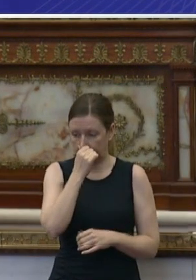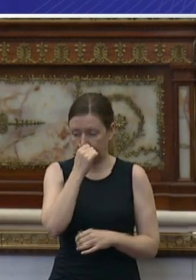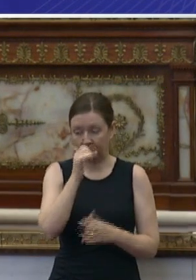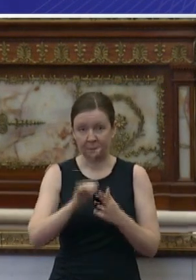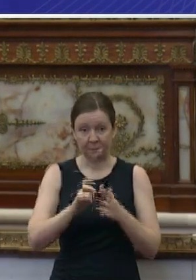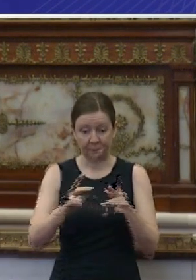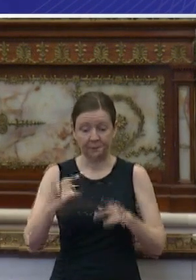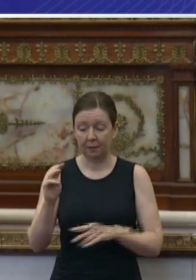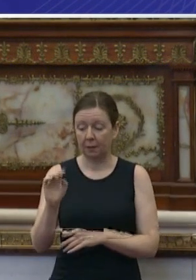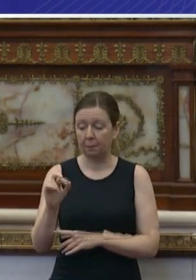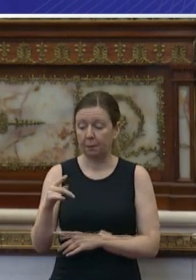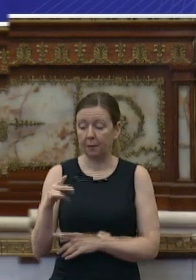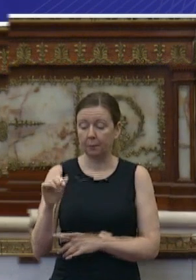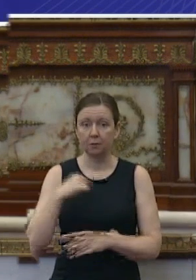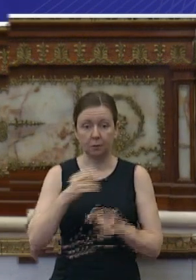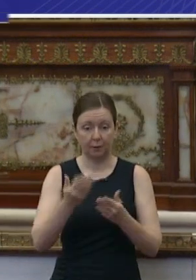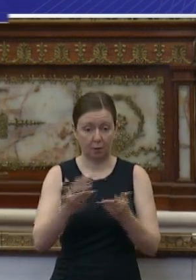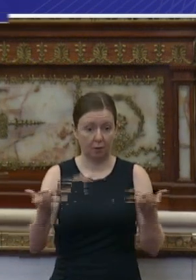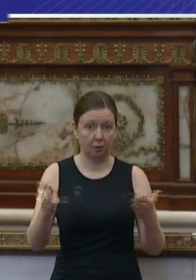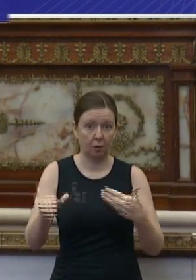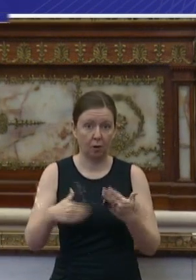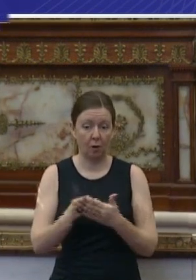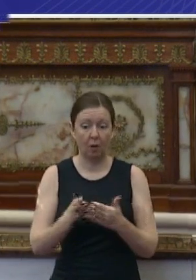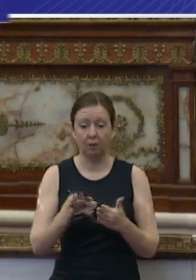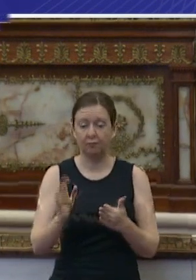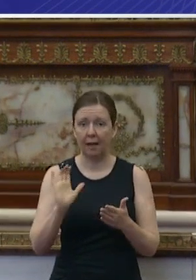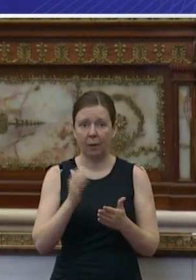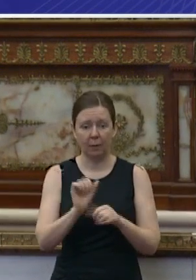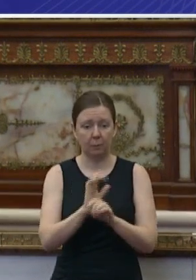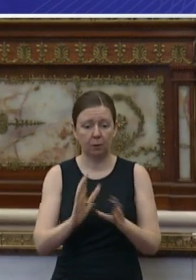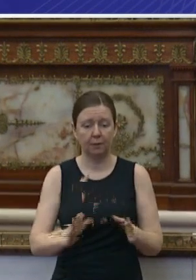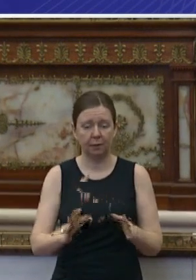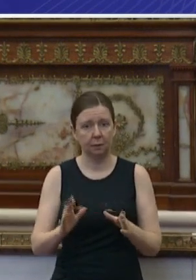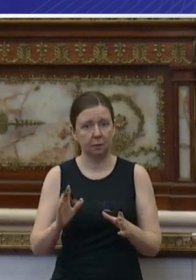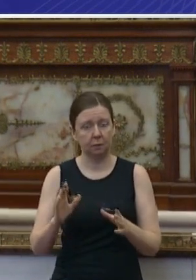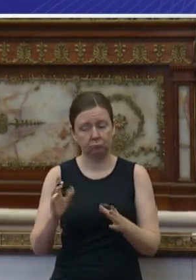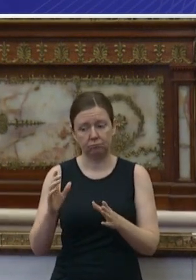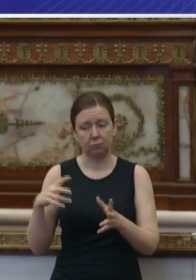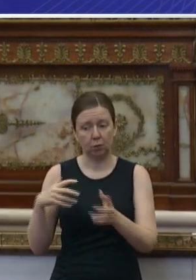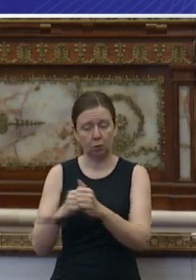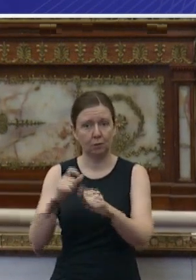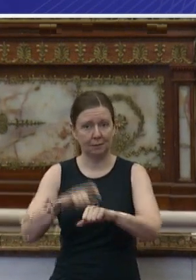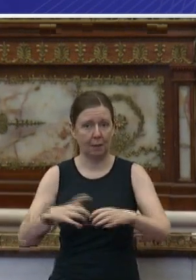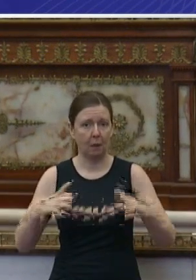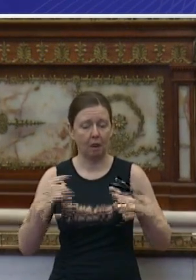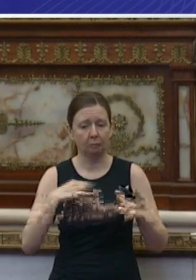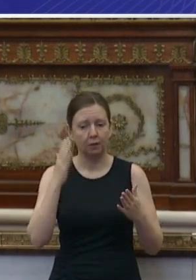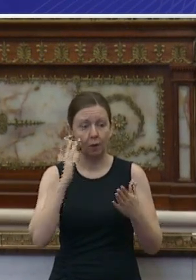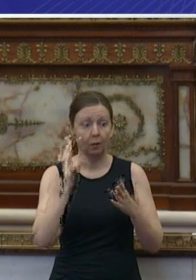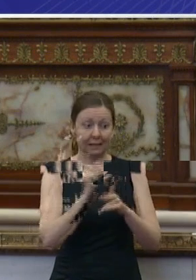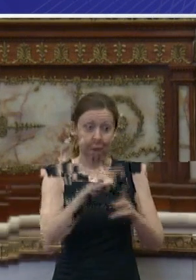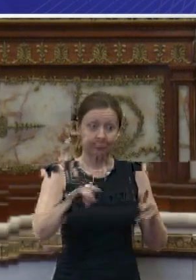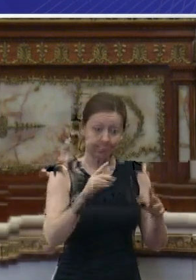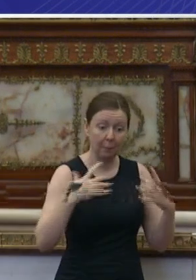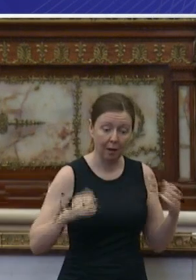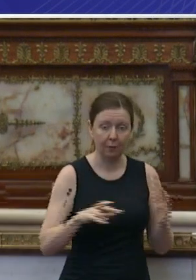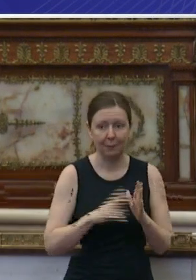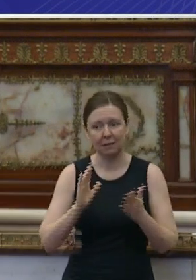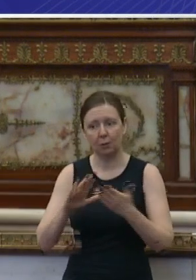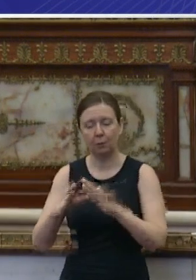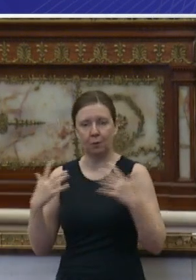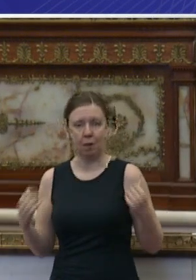offer all employees generally accrued because we know health is critical to keeping our community healthy.